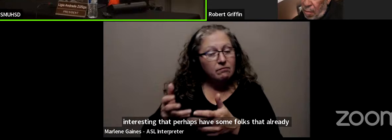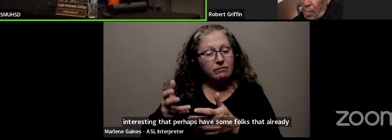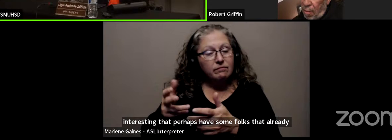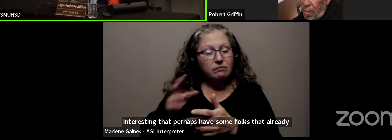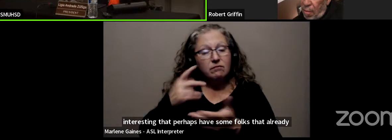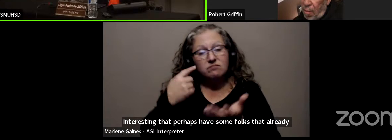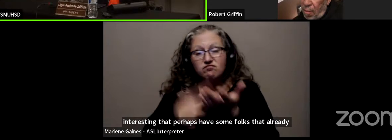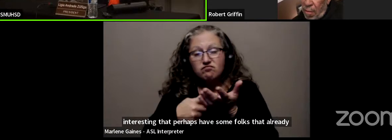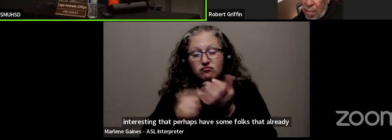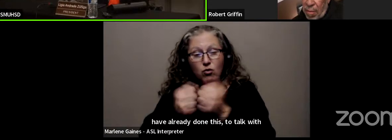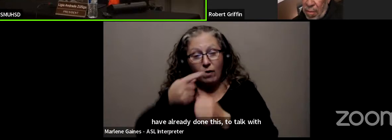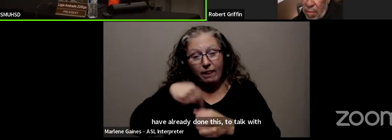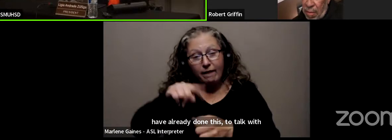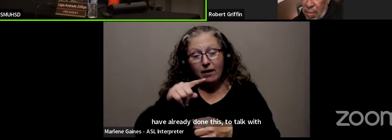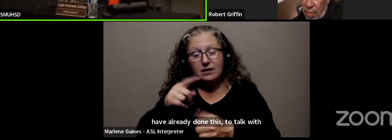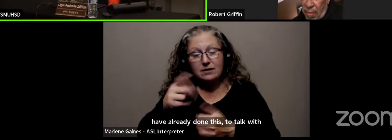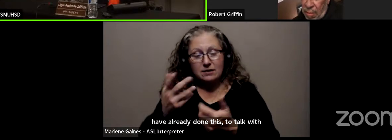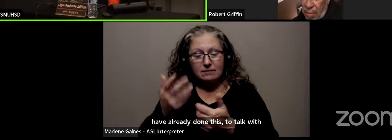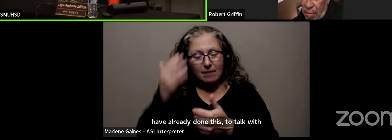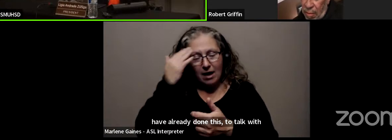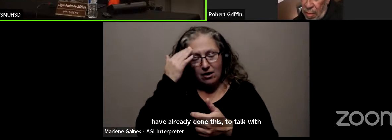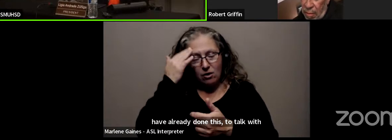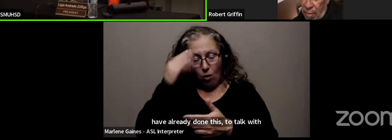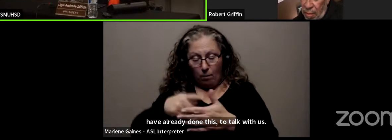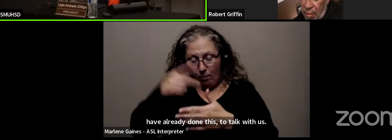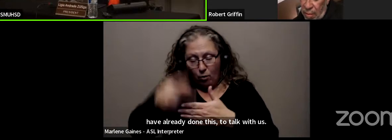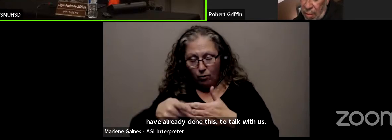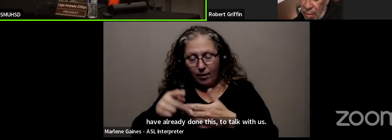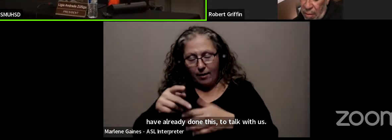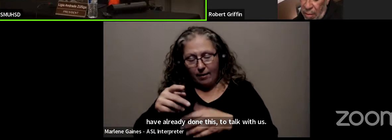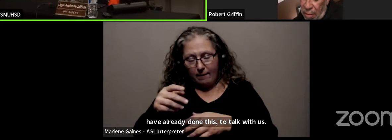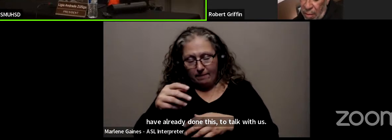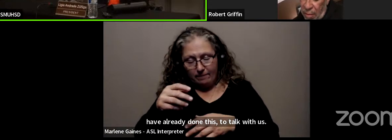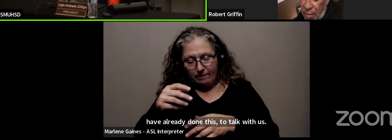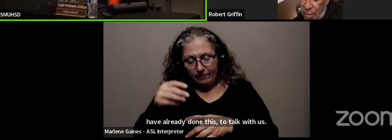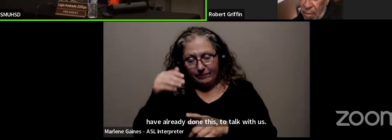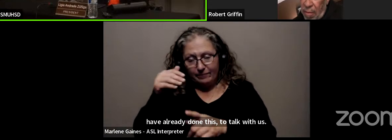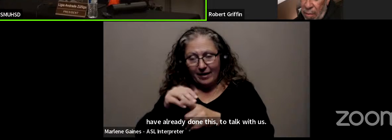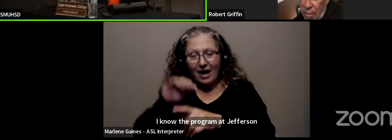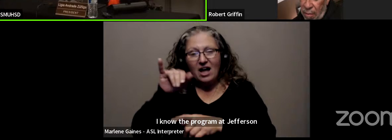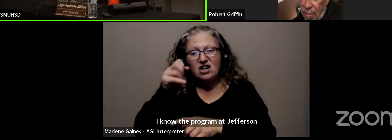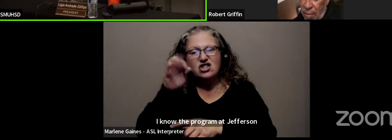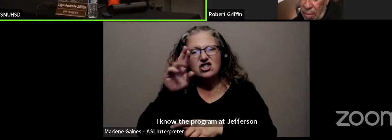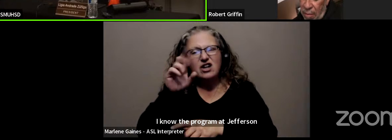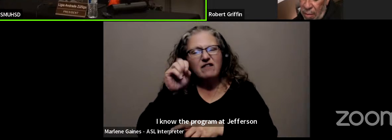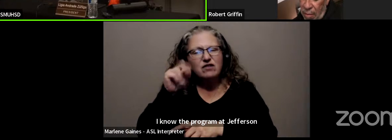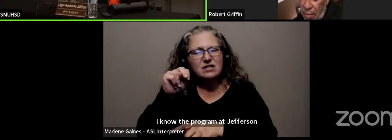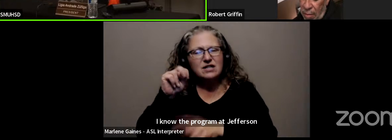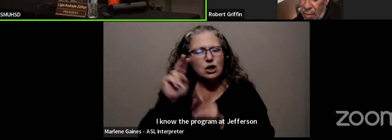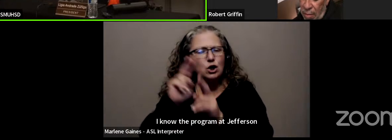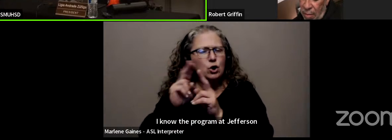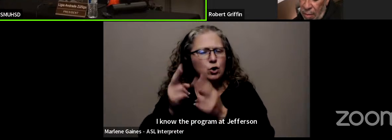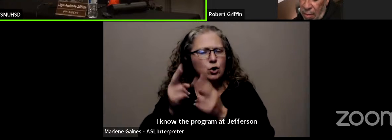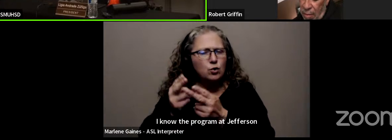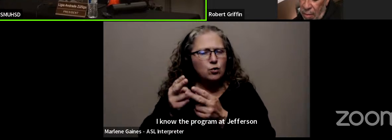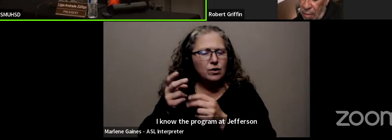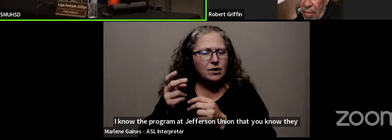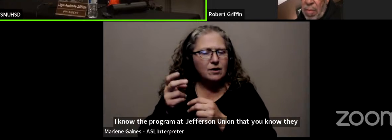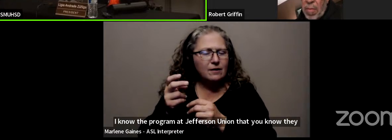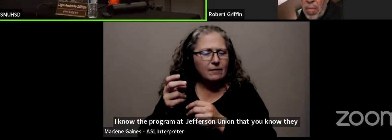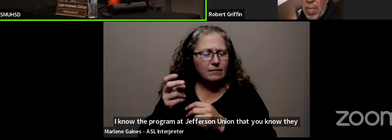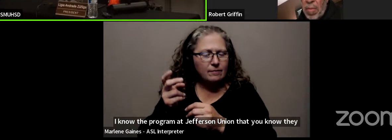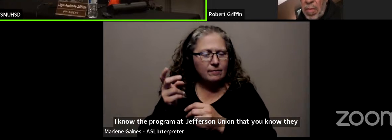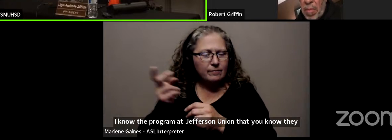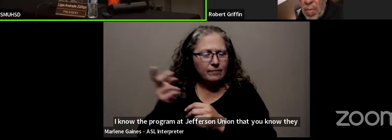talk with us. I know the program at Jefferson Union had, you know, they had a really tough time